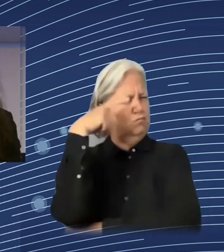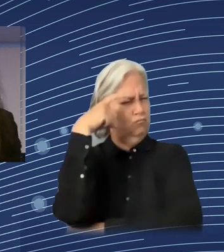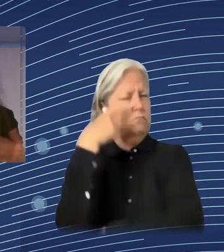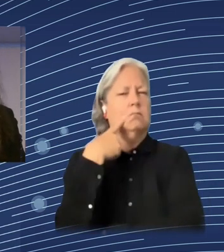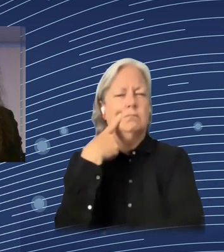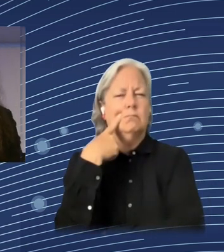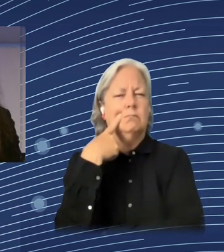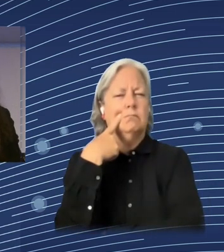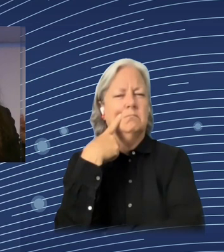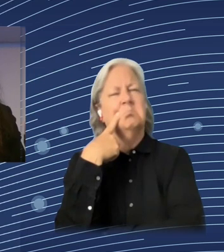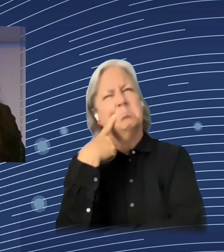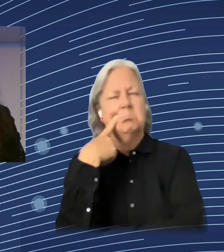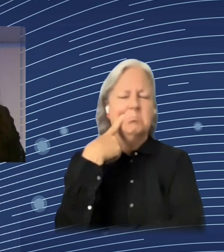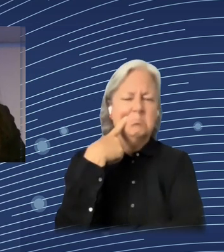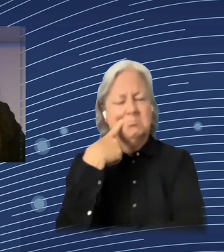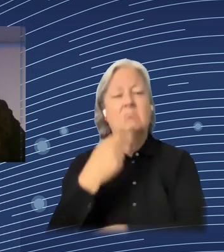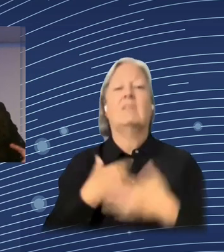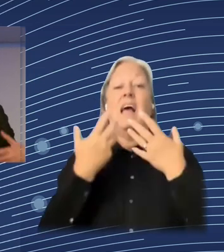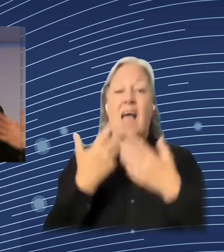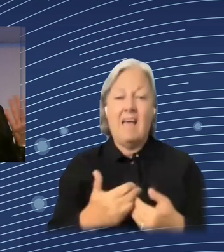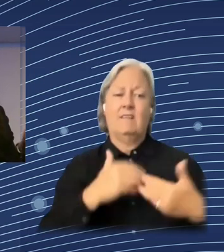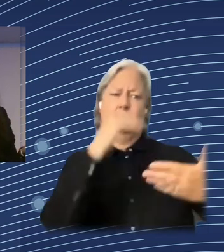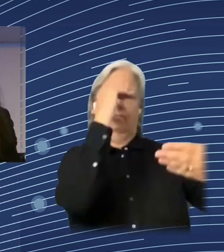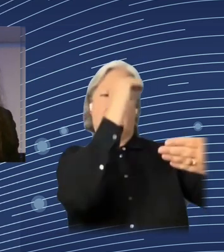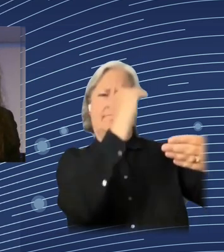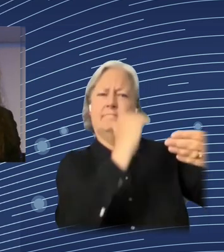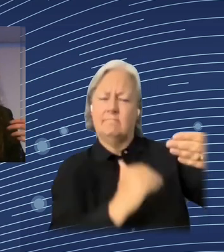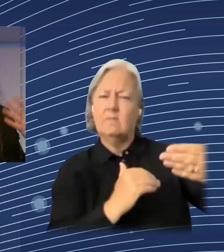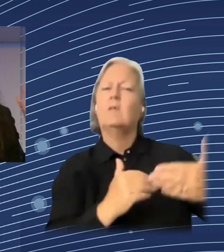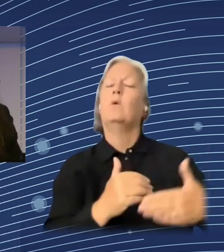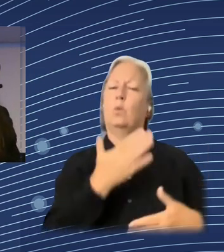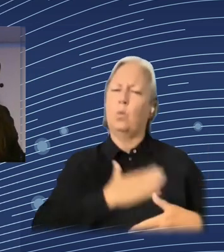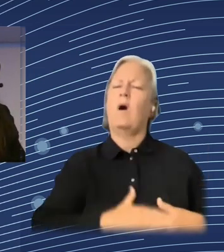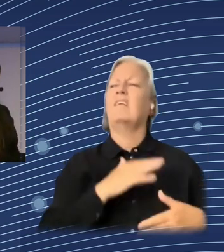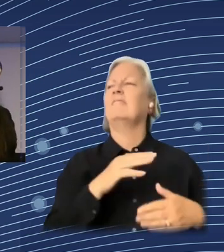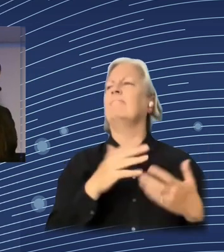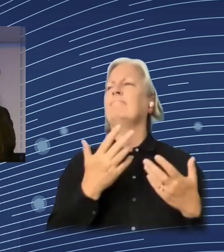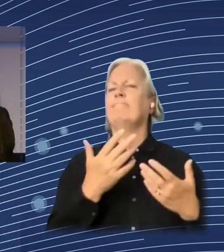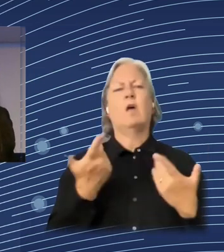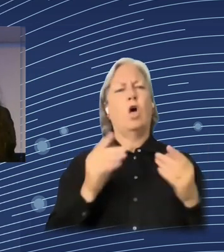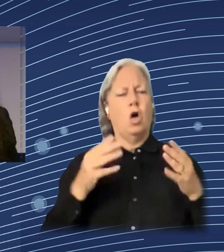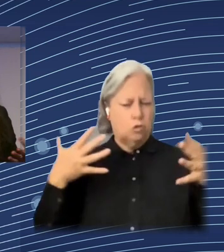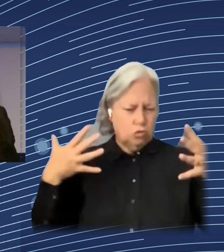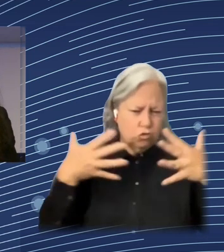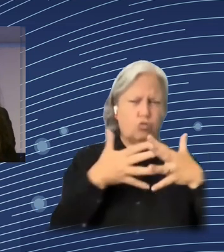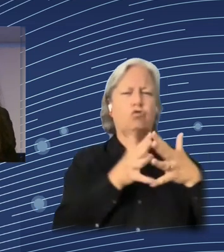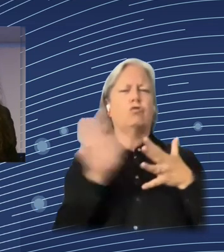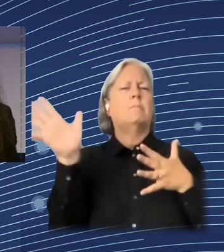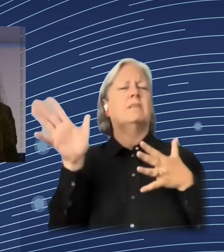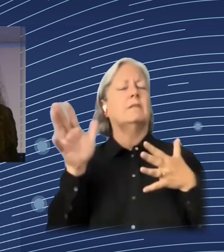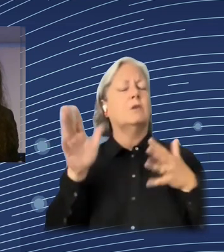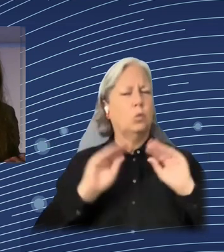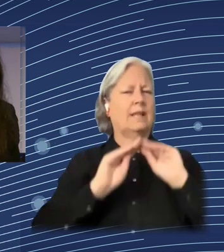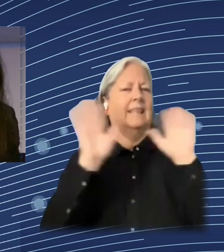okay, now we have a register and it's quite good because in terms of transparency, it allows us to know exactly the algorithms that are already operating and